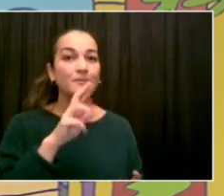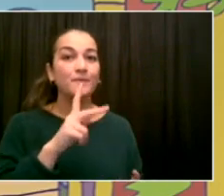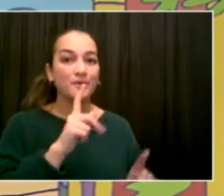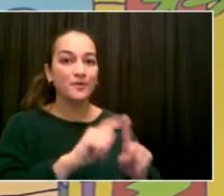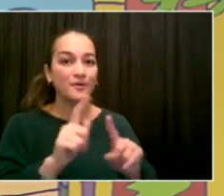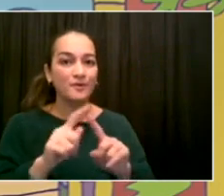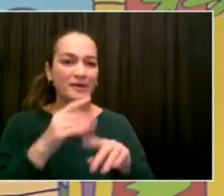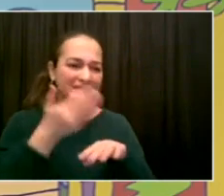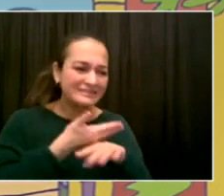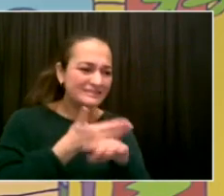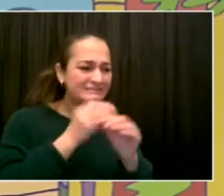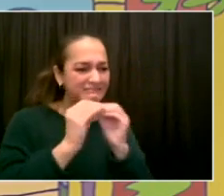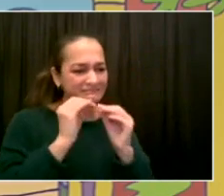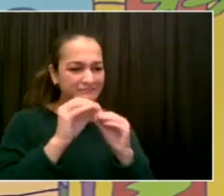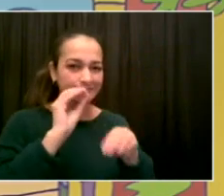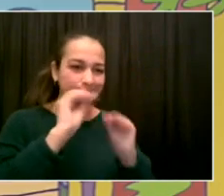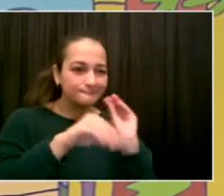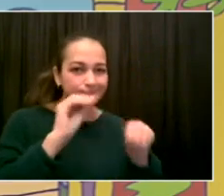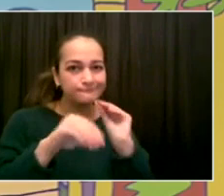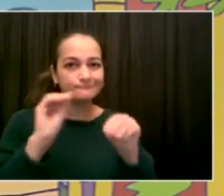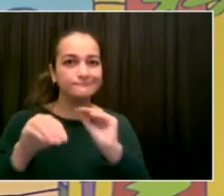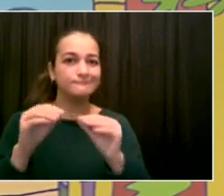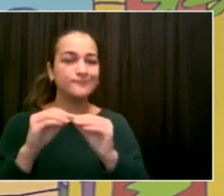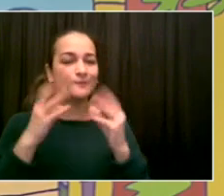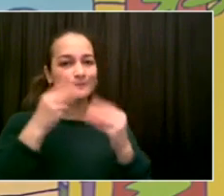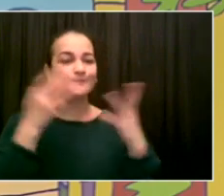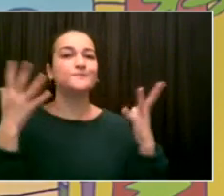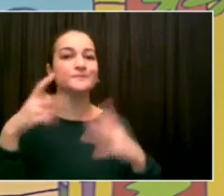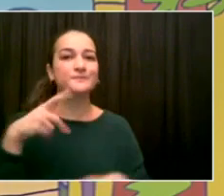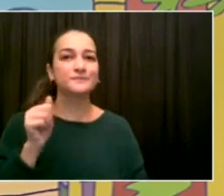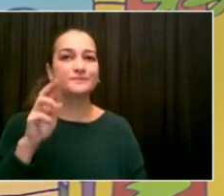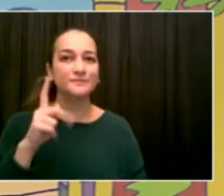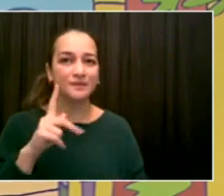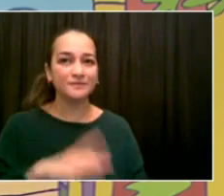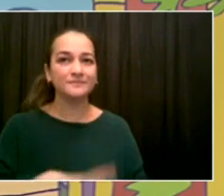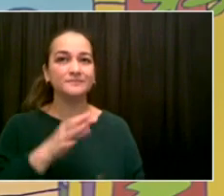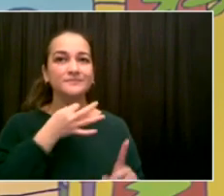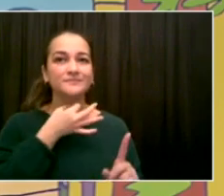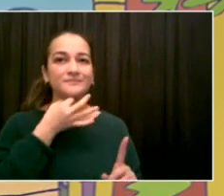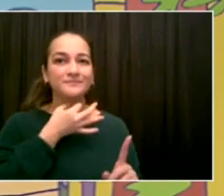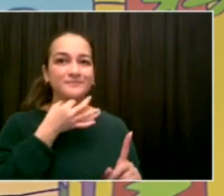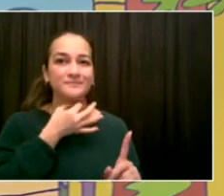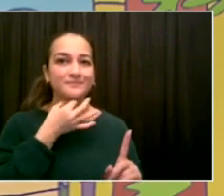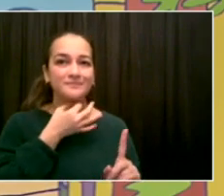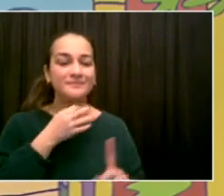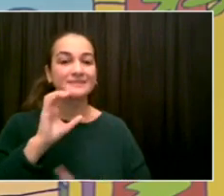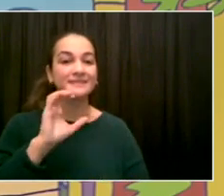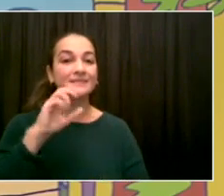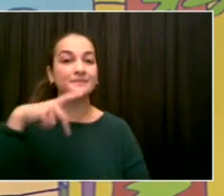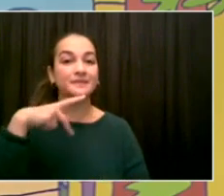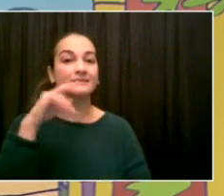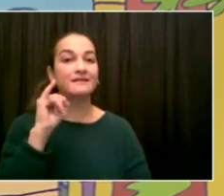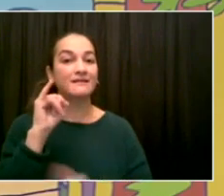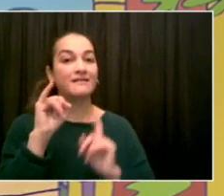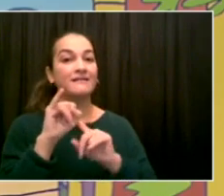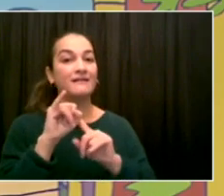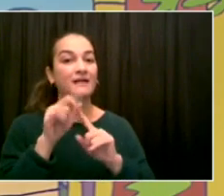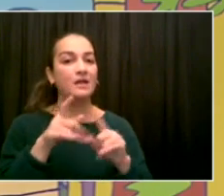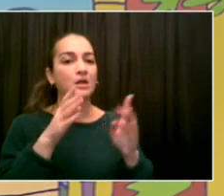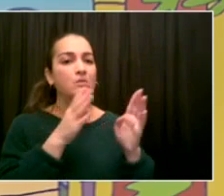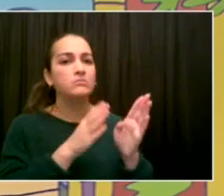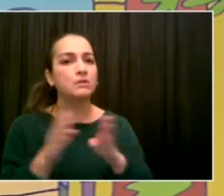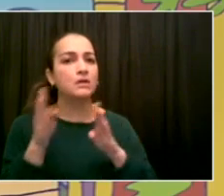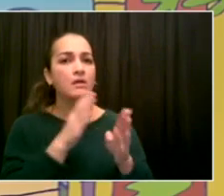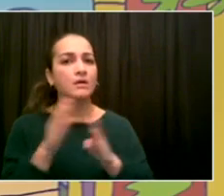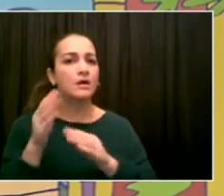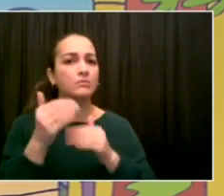Parks Initiative selects parks to redo and how communities can advocate for particular parks to be modernized. It's a great question, Yehudit. And look,